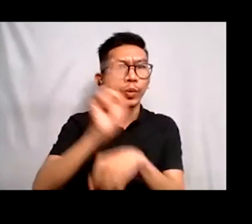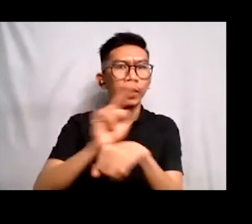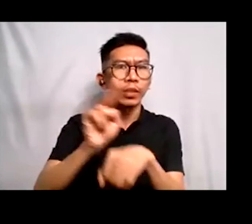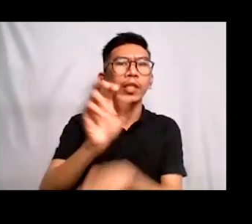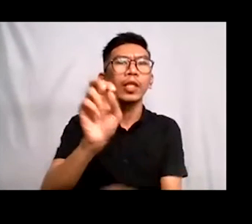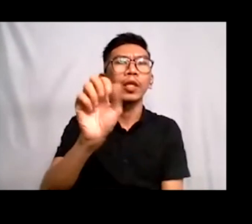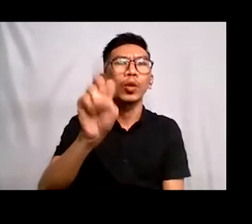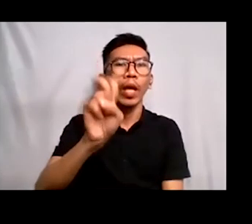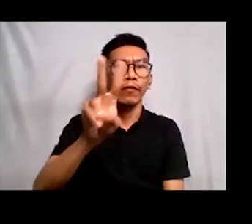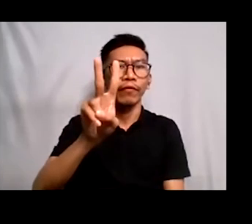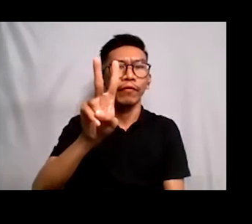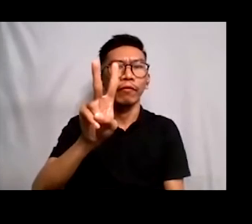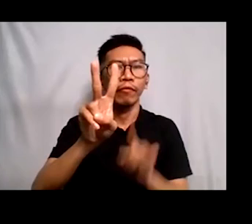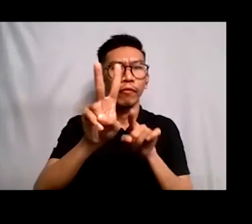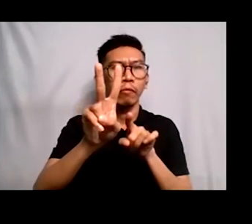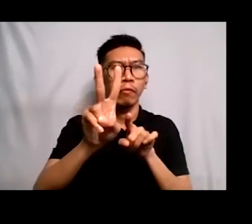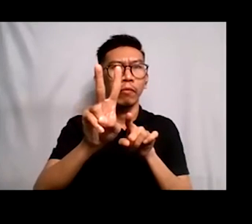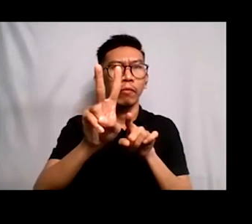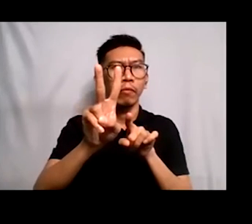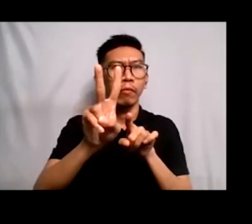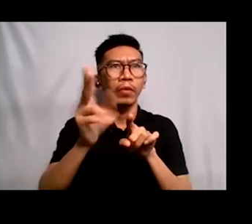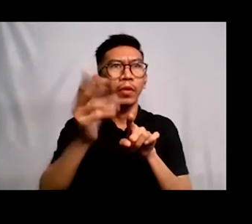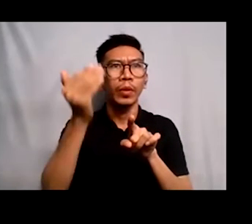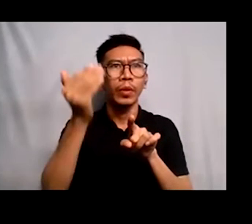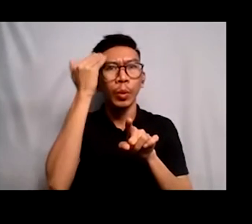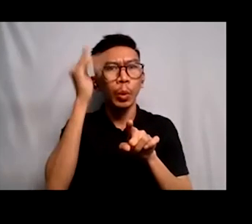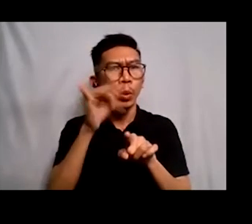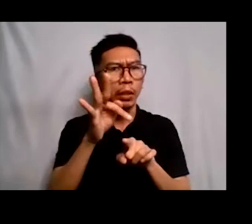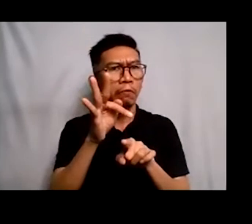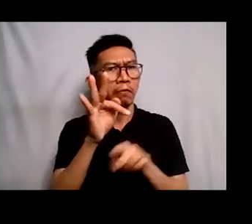but I'm not sure if it's Arial or Times New Roman.